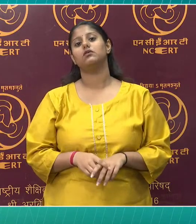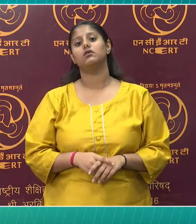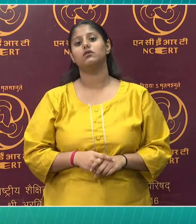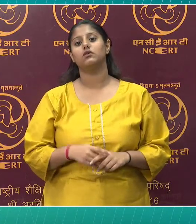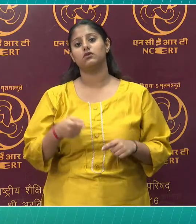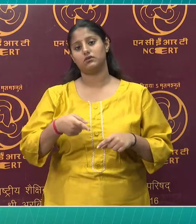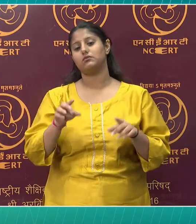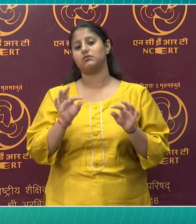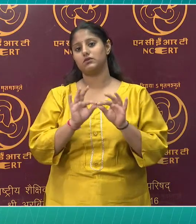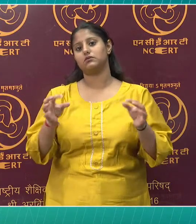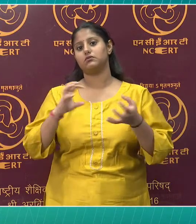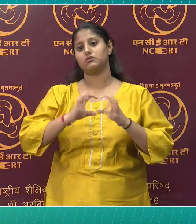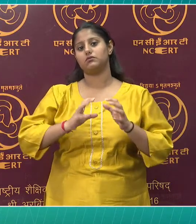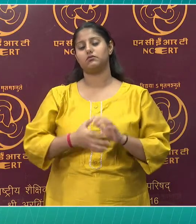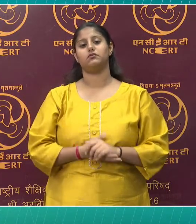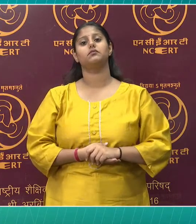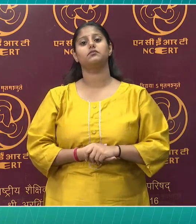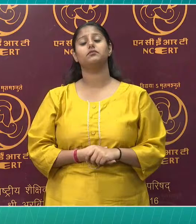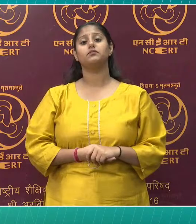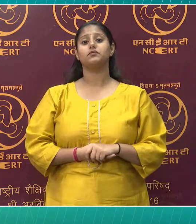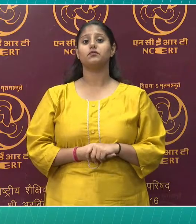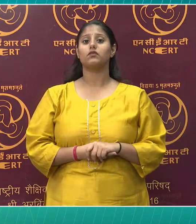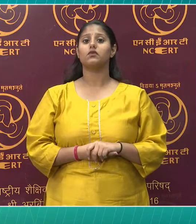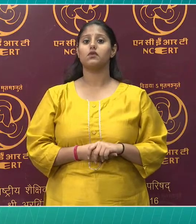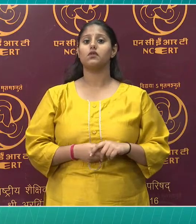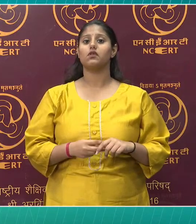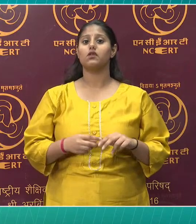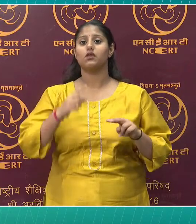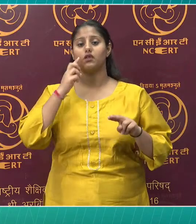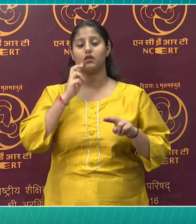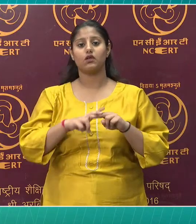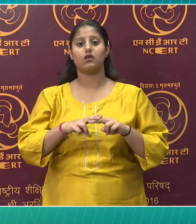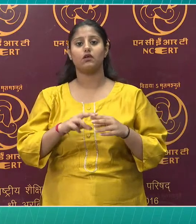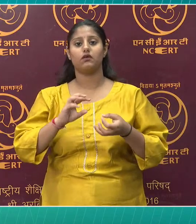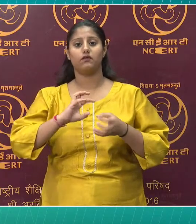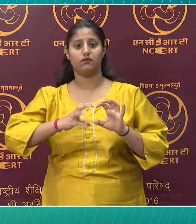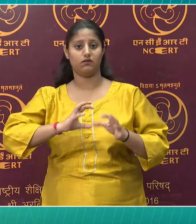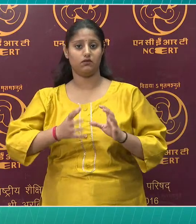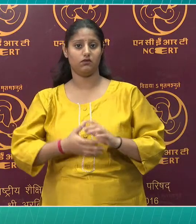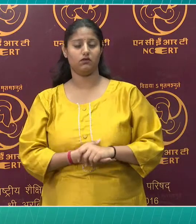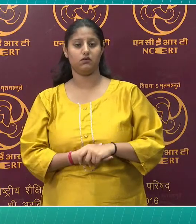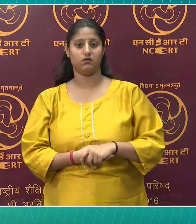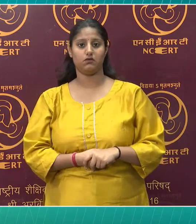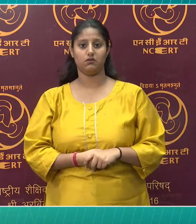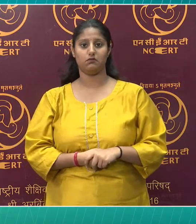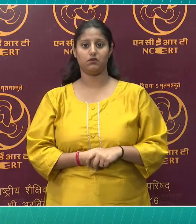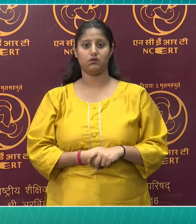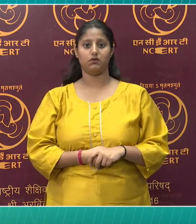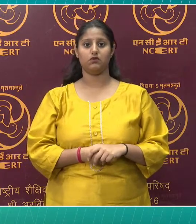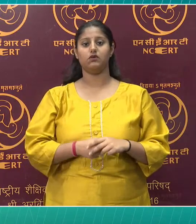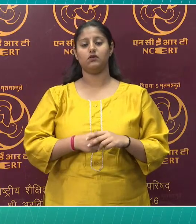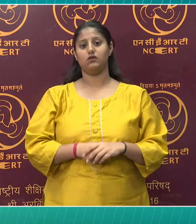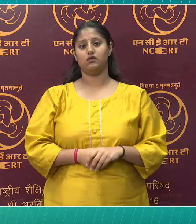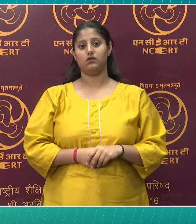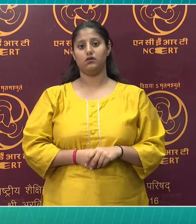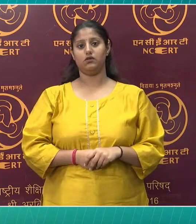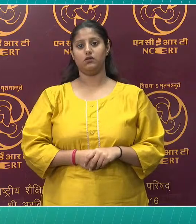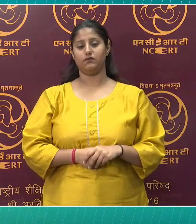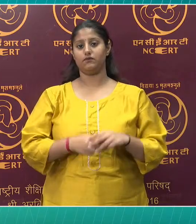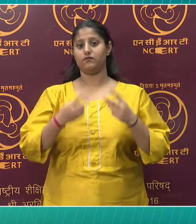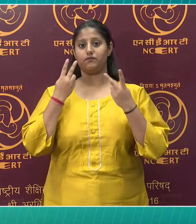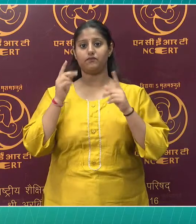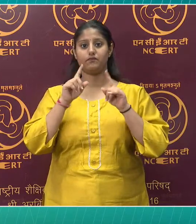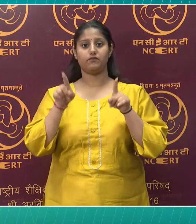is a simple machine. So when you are dragging things on the slope, Mm. so how you to do it? See,